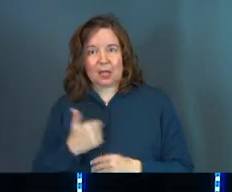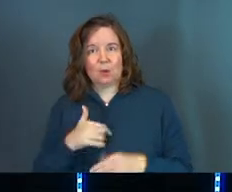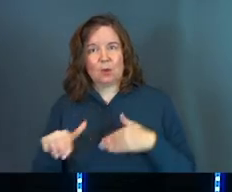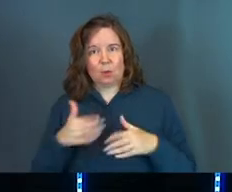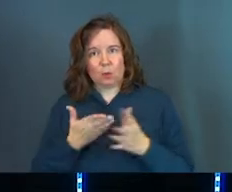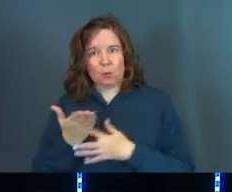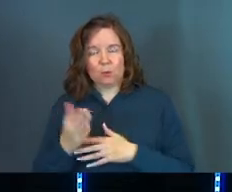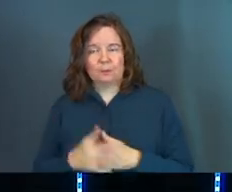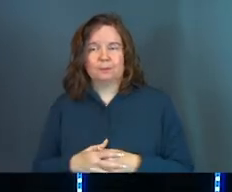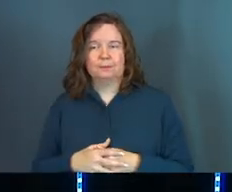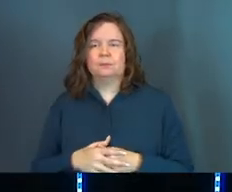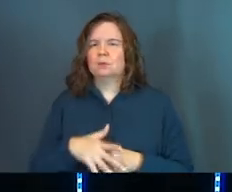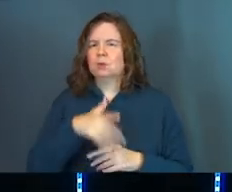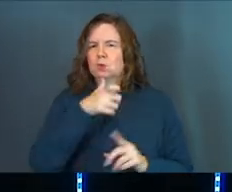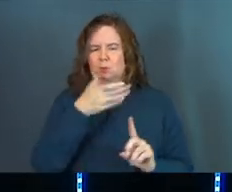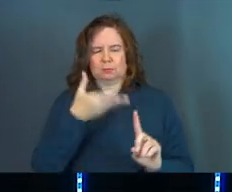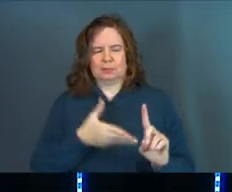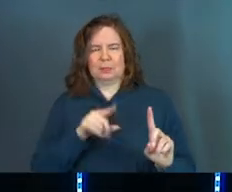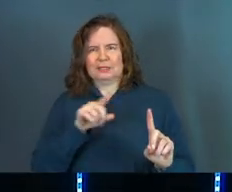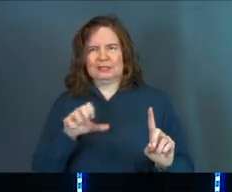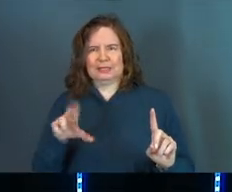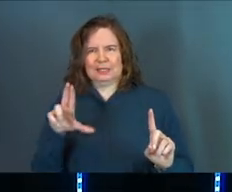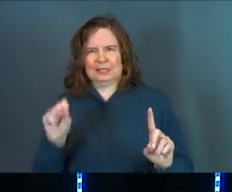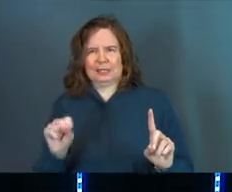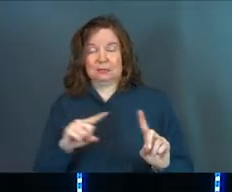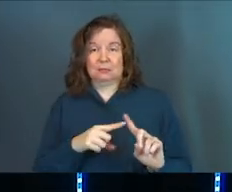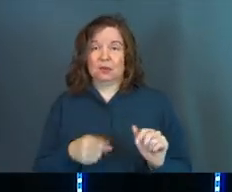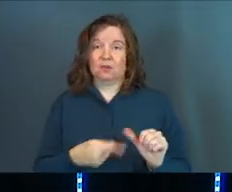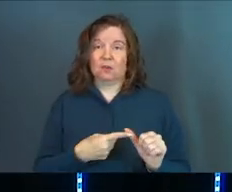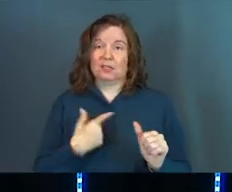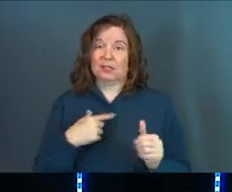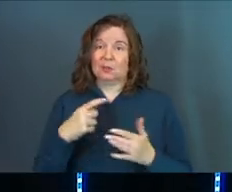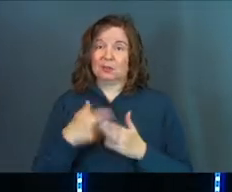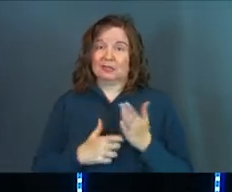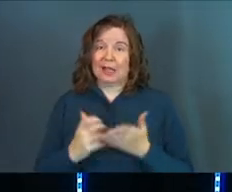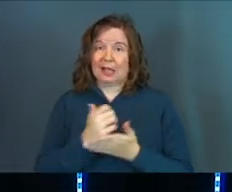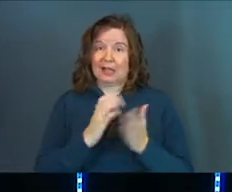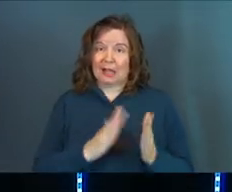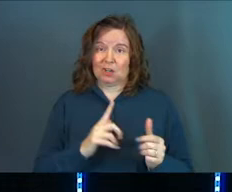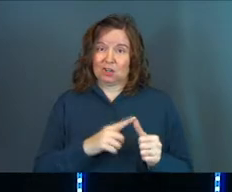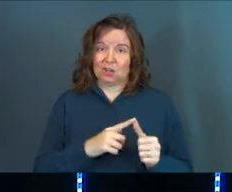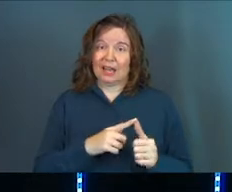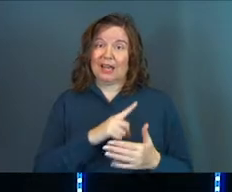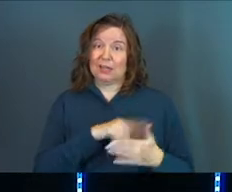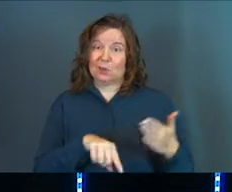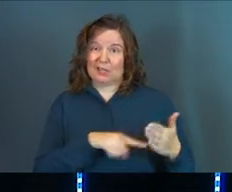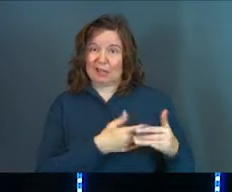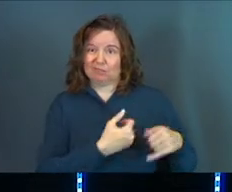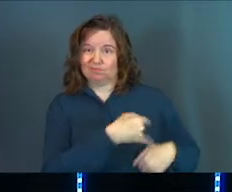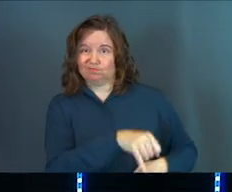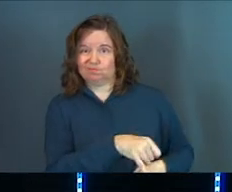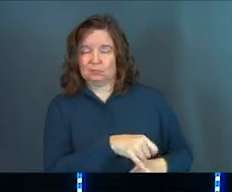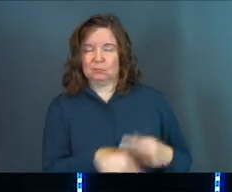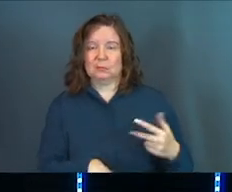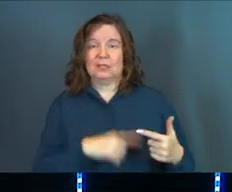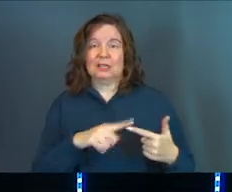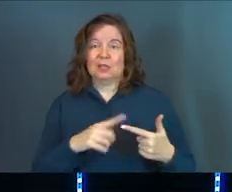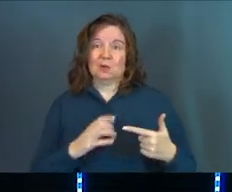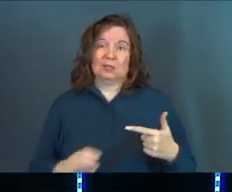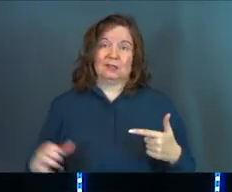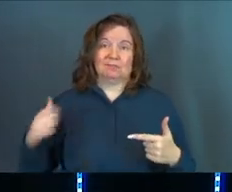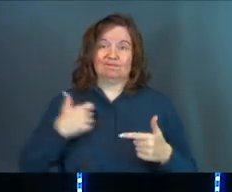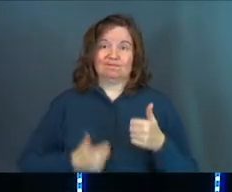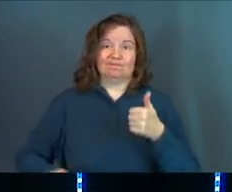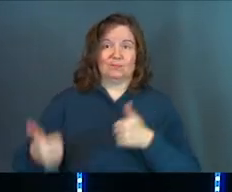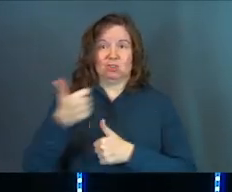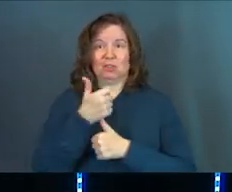walk through. So who was Zacchaeus here? Number one, he was a tax collector and he was canceled because of it. He was a chief tax collector.